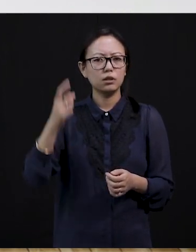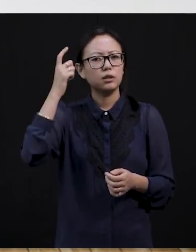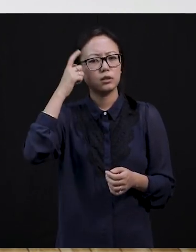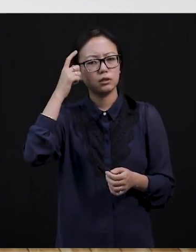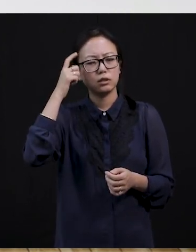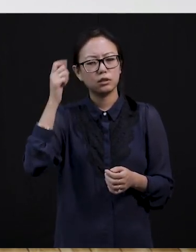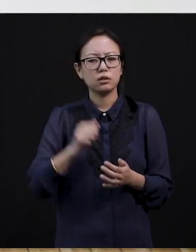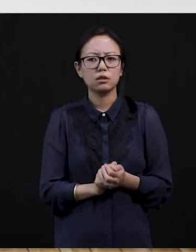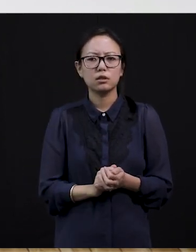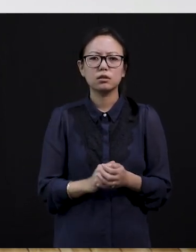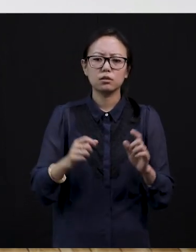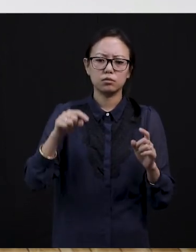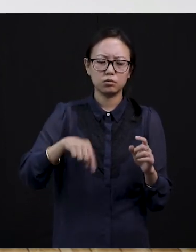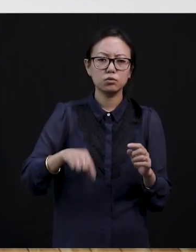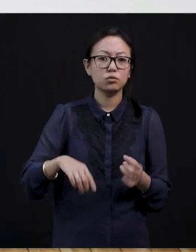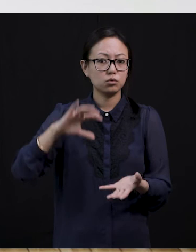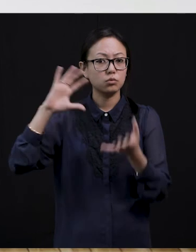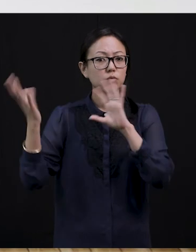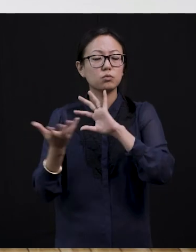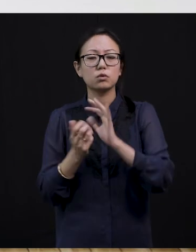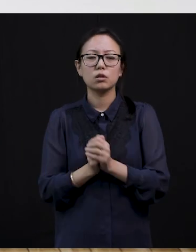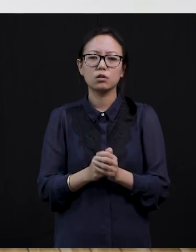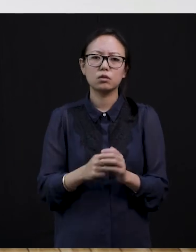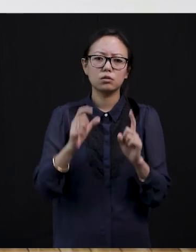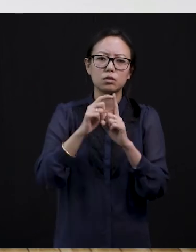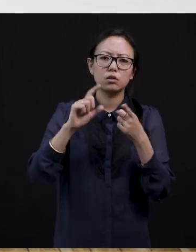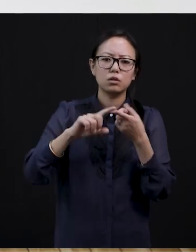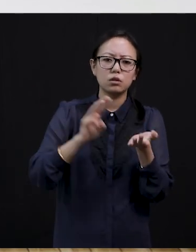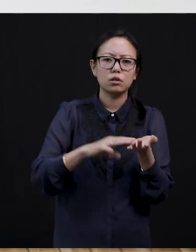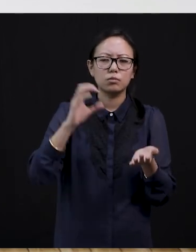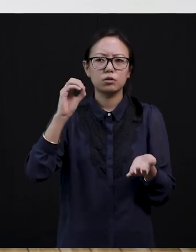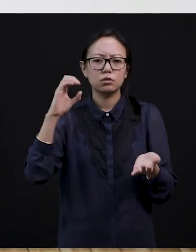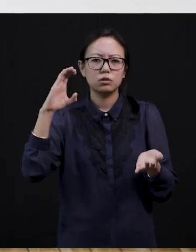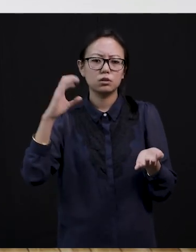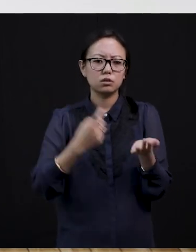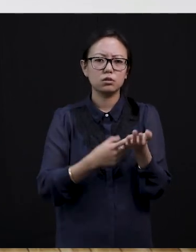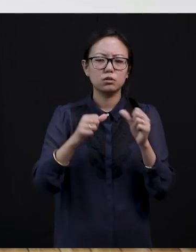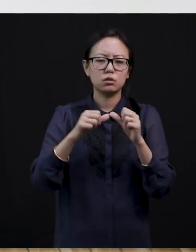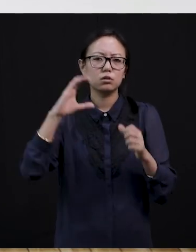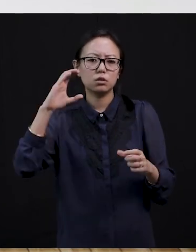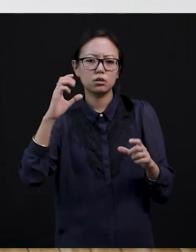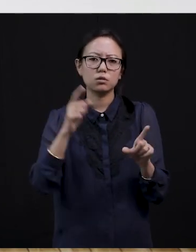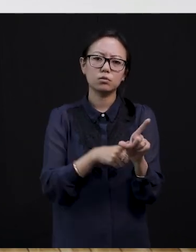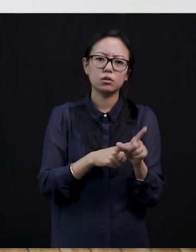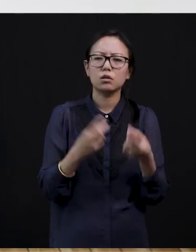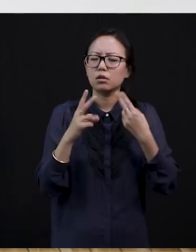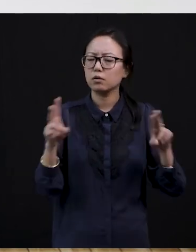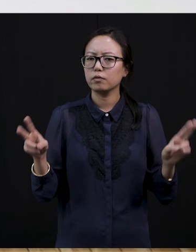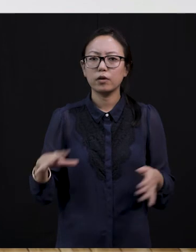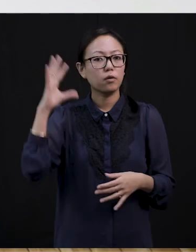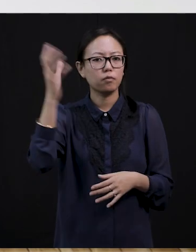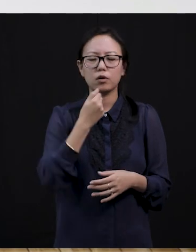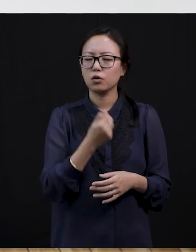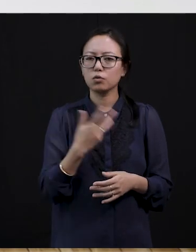we are living in today's world. So remember, it took a long time to establish the democratic values in the